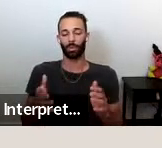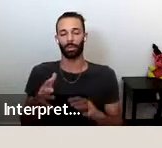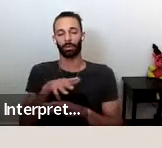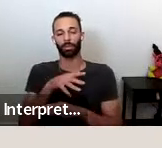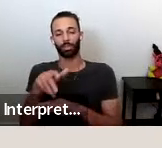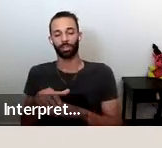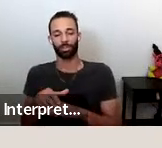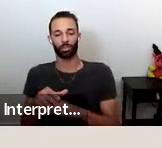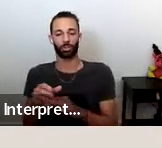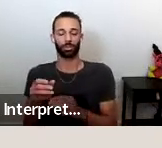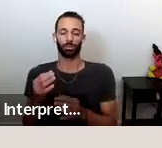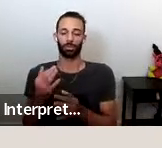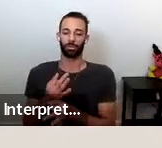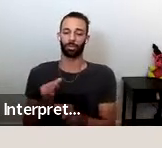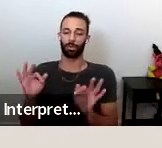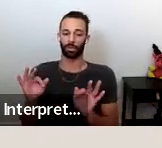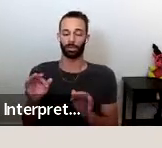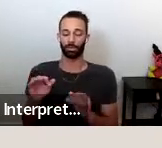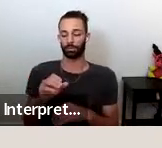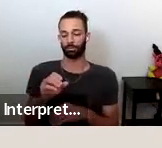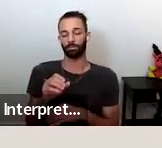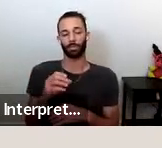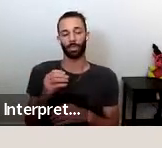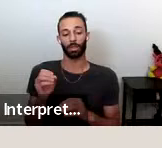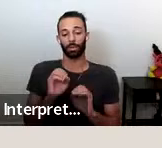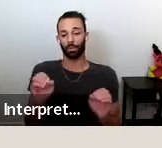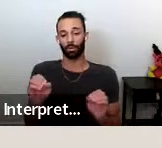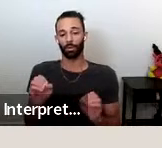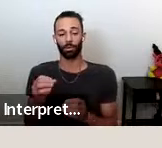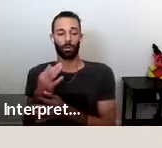indigenous sovereignty without Black liberation.